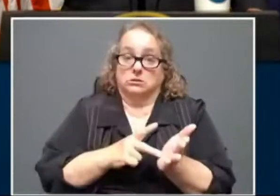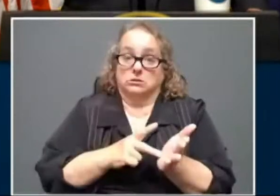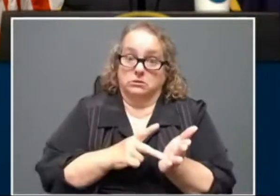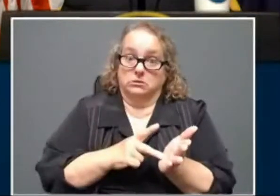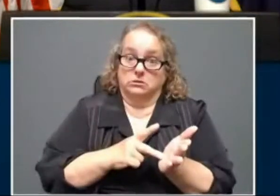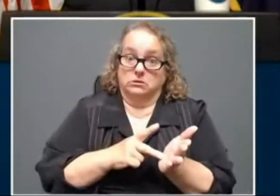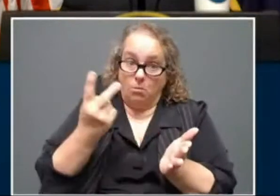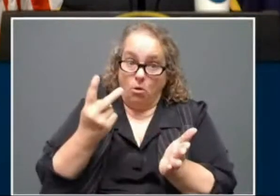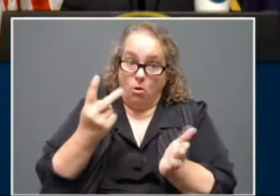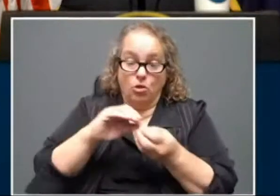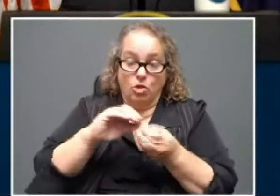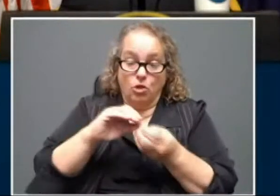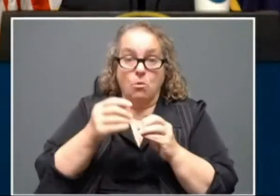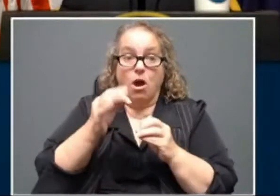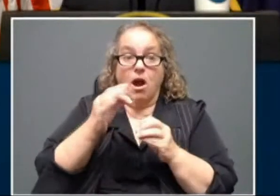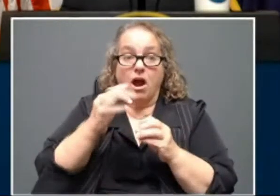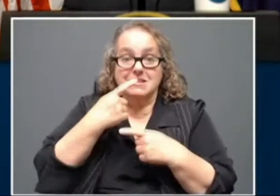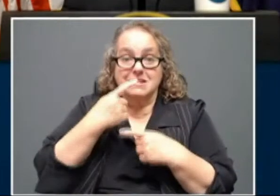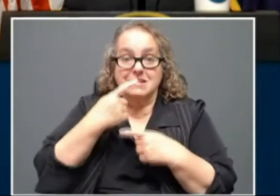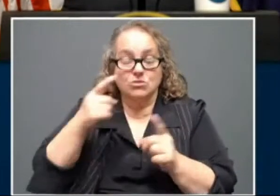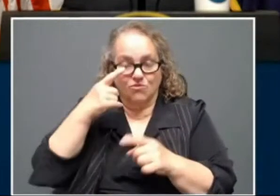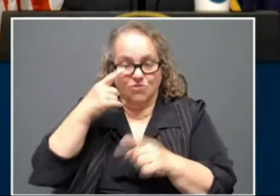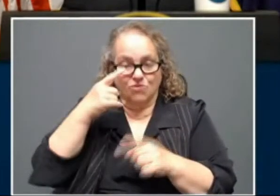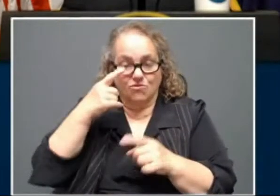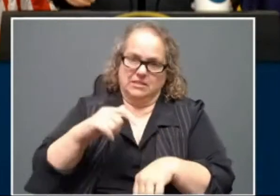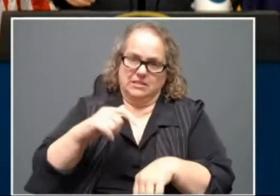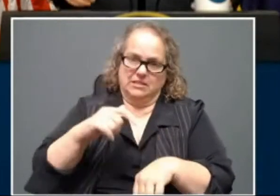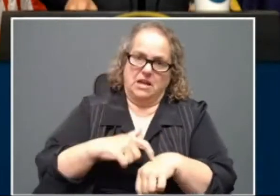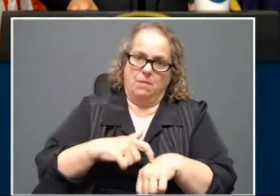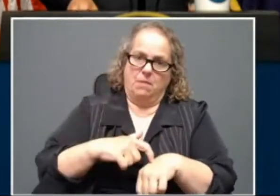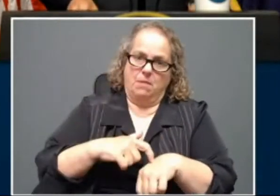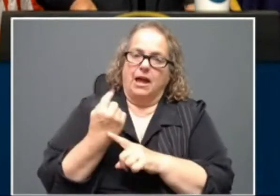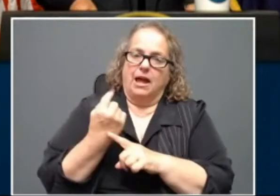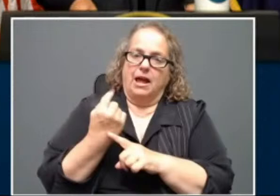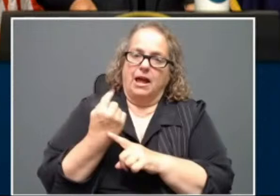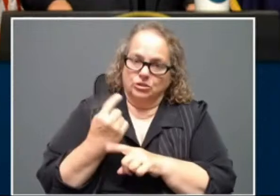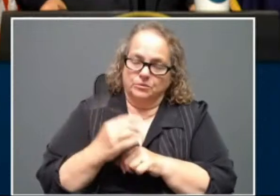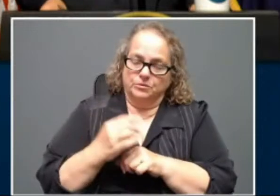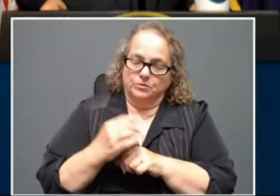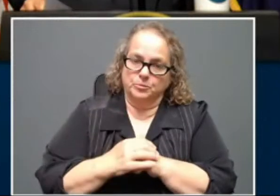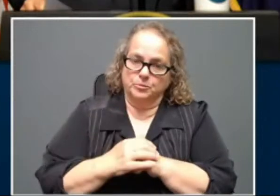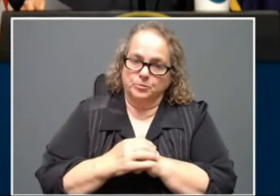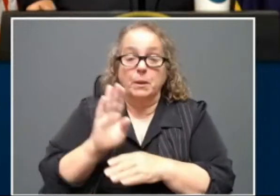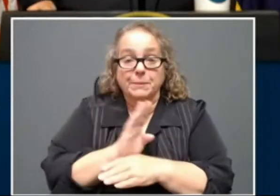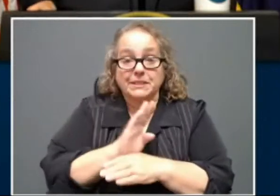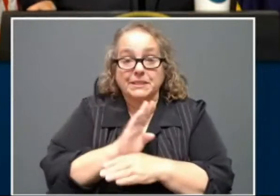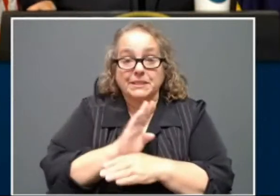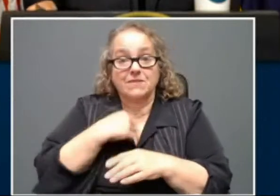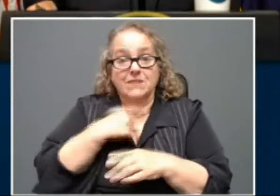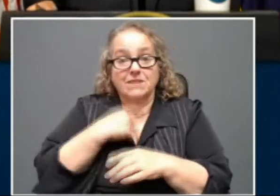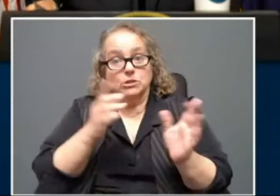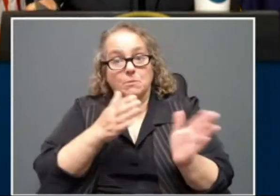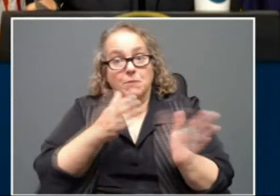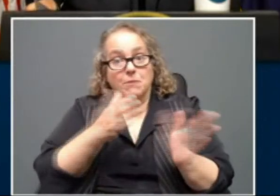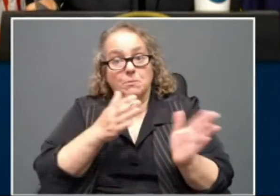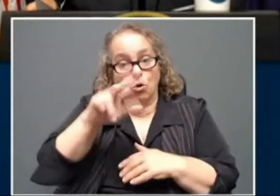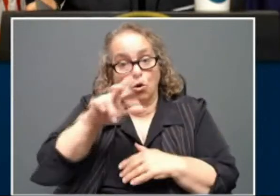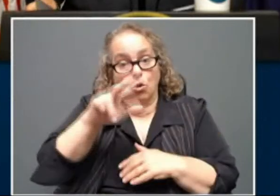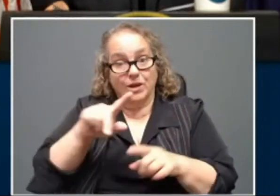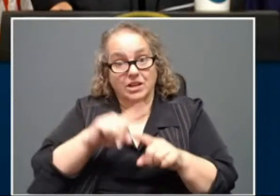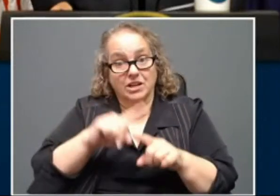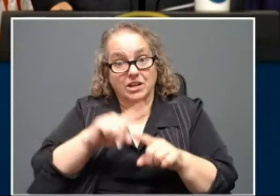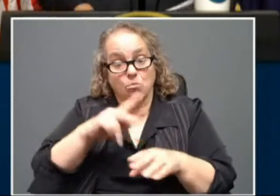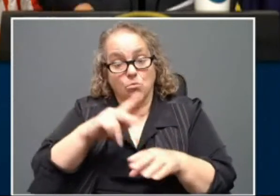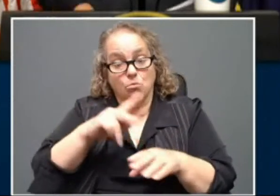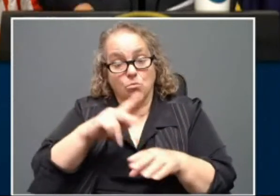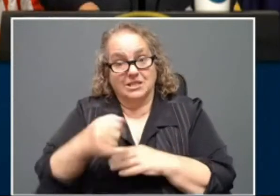number announced for this period of last year. Businesses have announced plans for 33 projects in Kentucky with